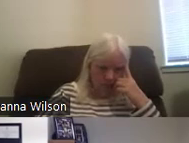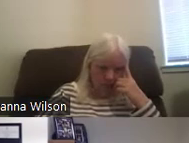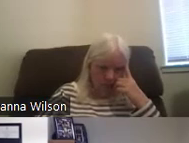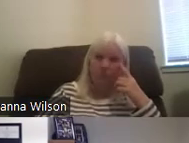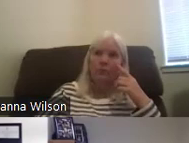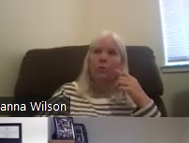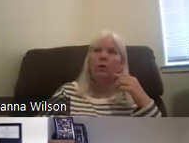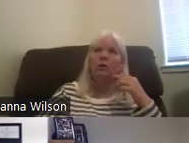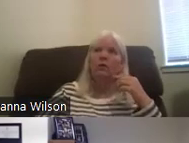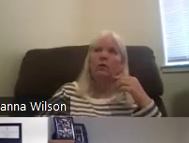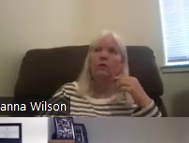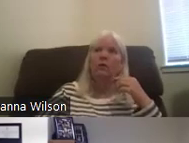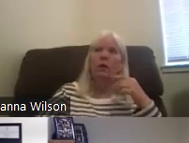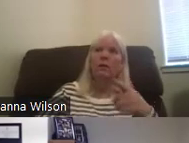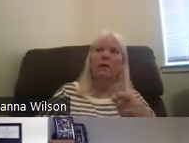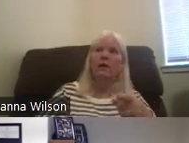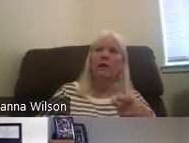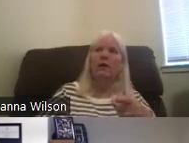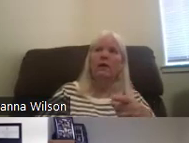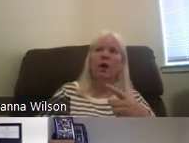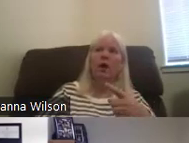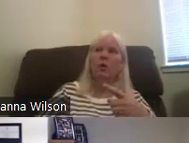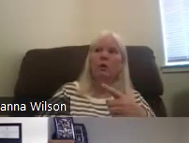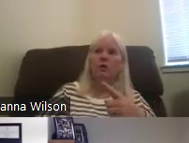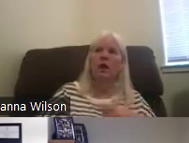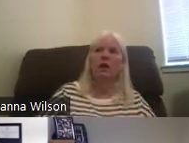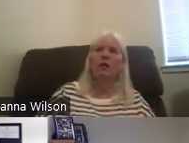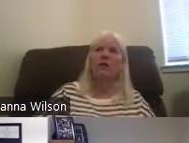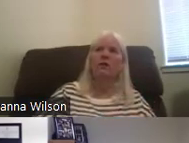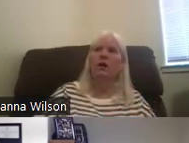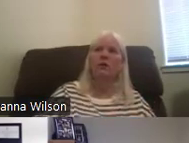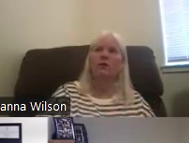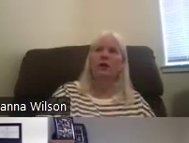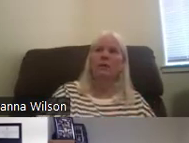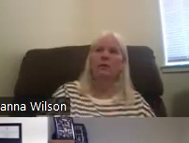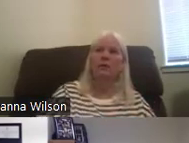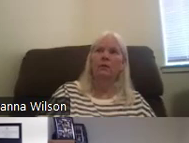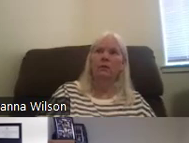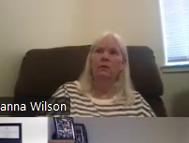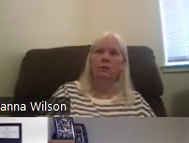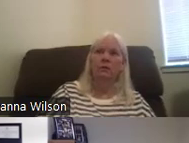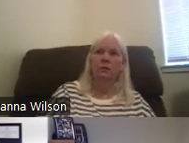the guardrails around when am I acting in official capacity as a MAC member.